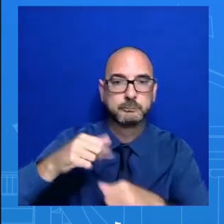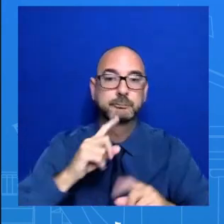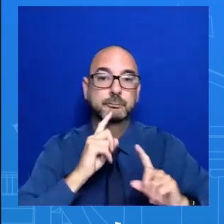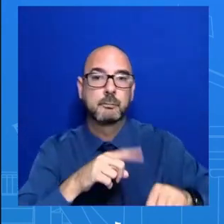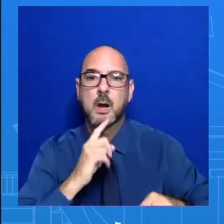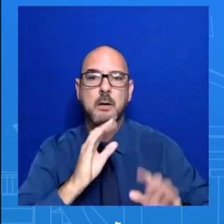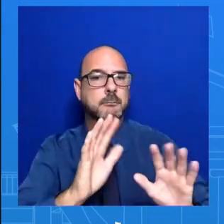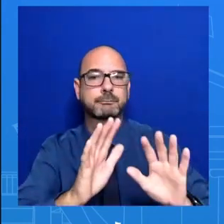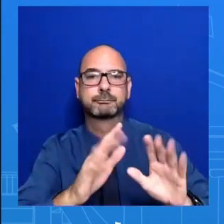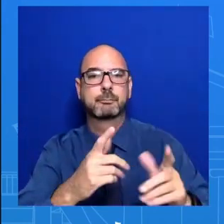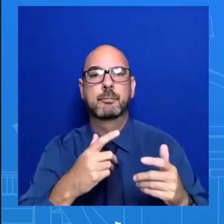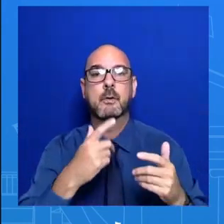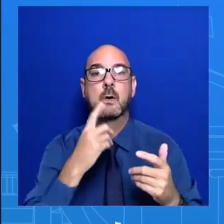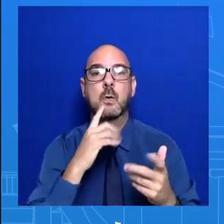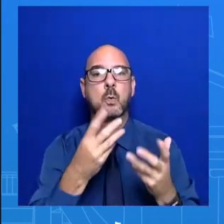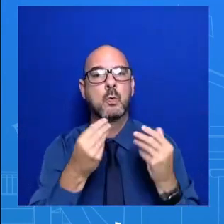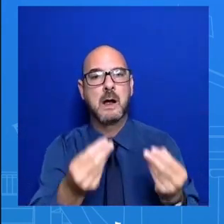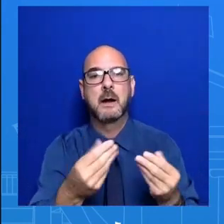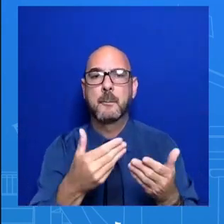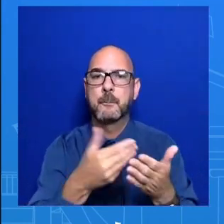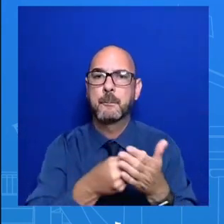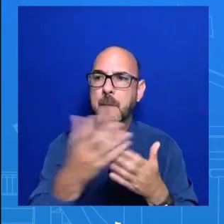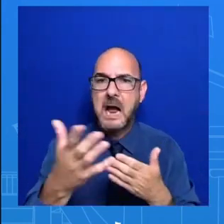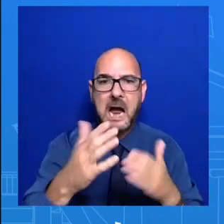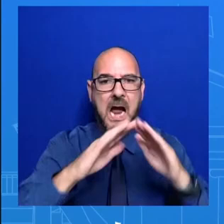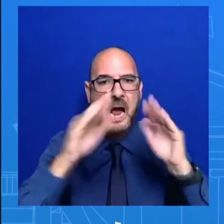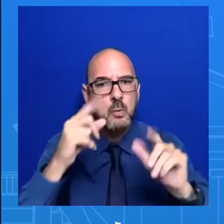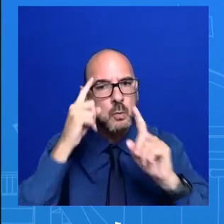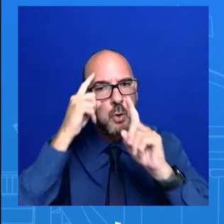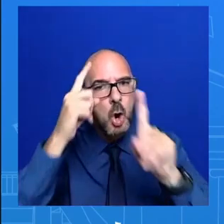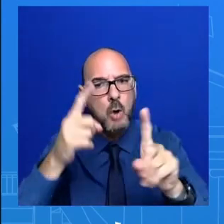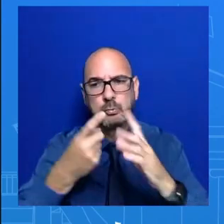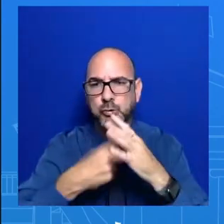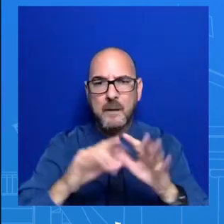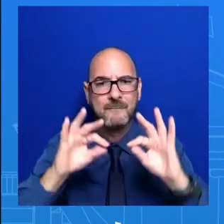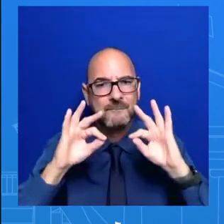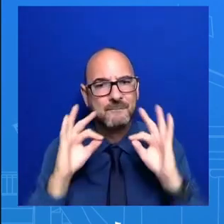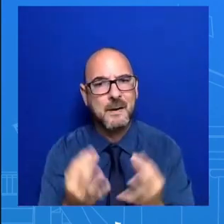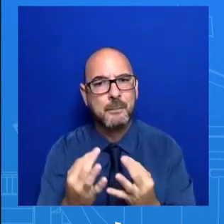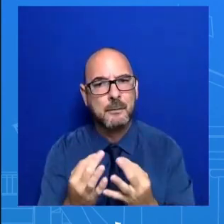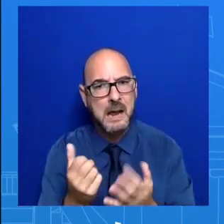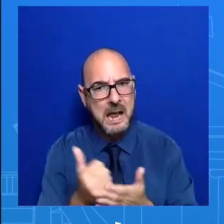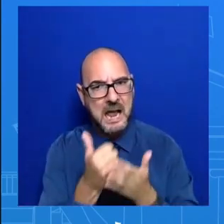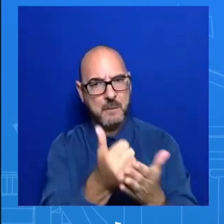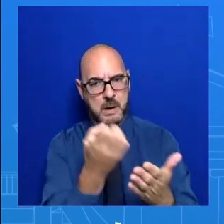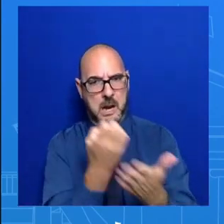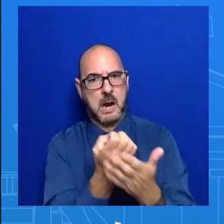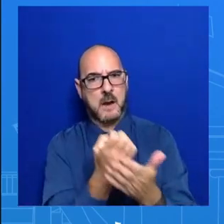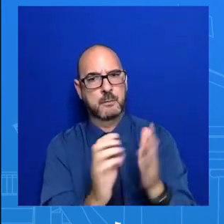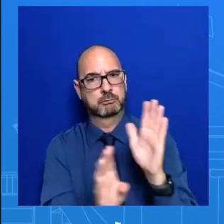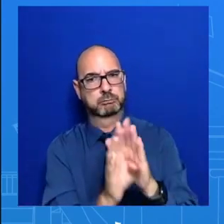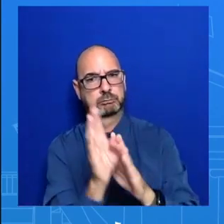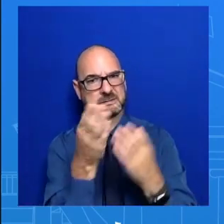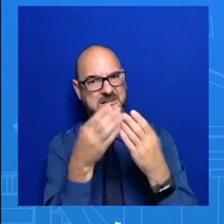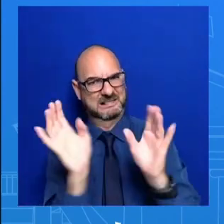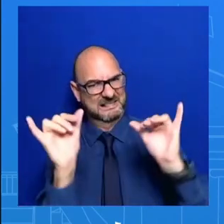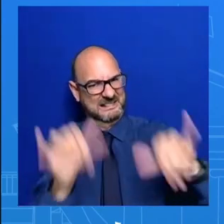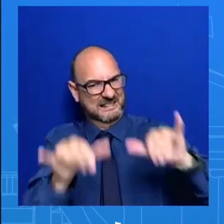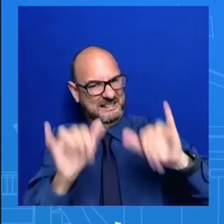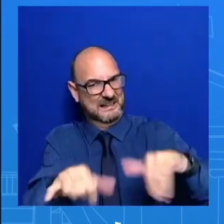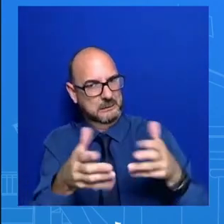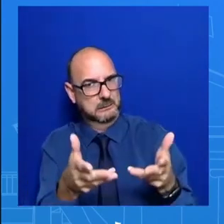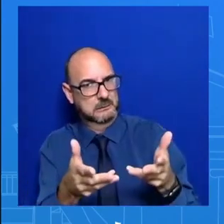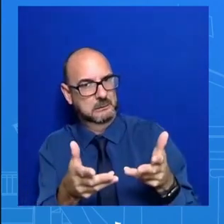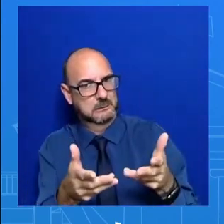to the economy. That is also important to the economy. And it gives, again, a little bit of breathing room so that they can